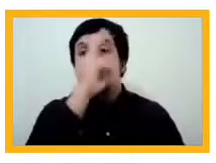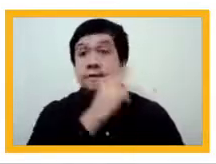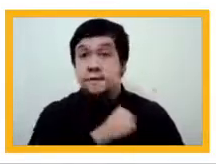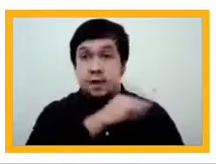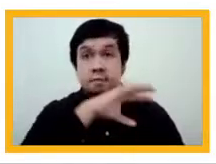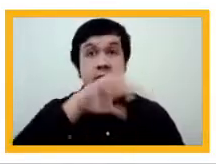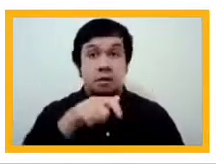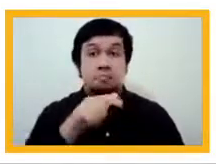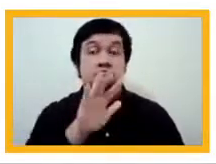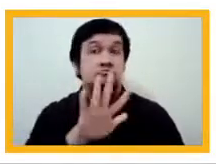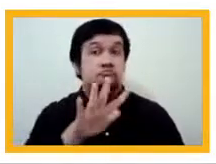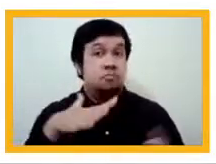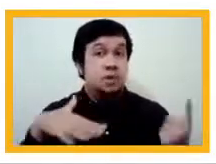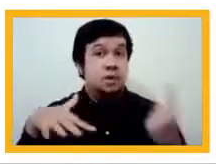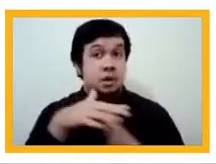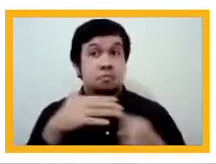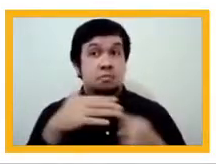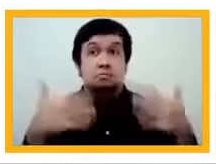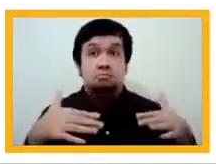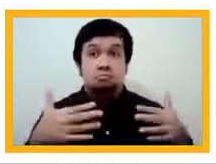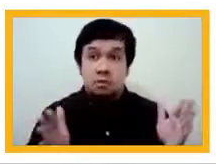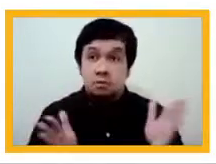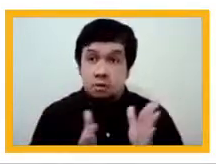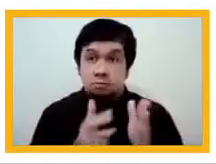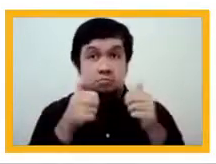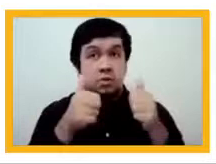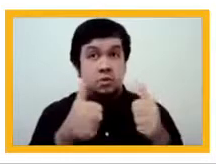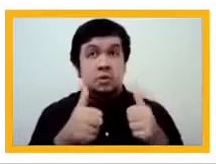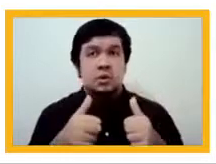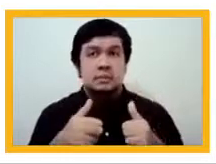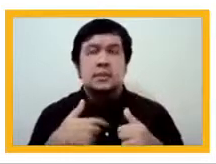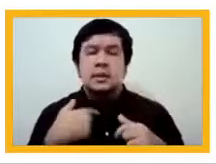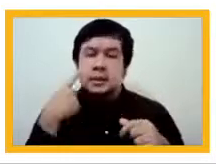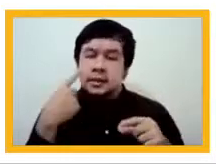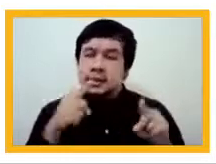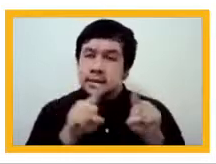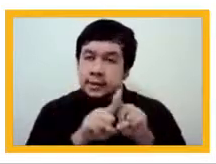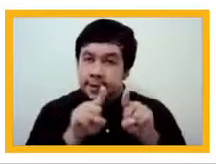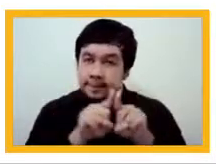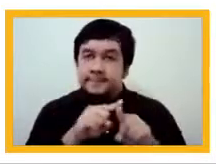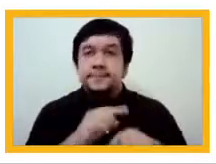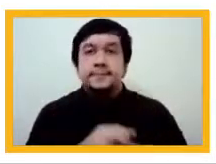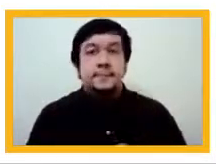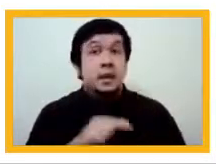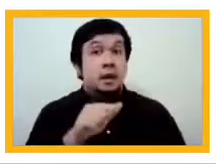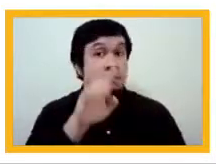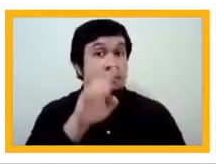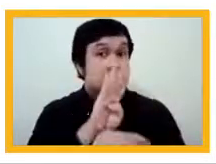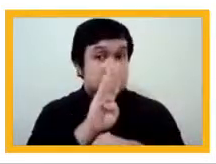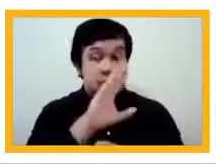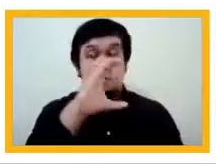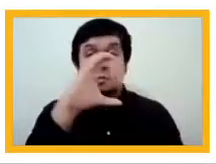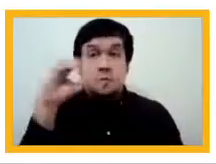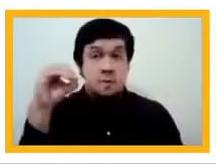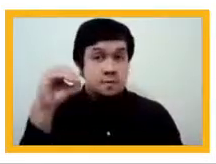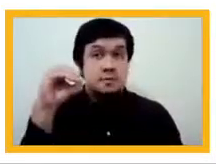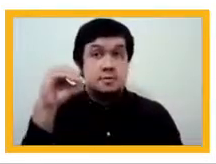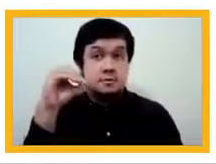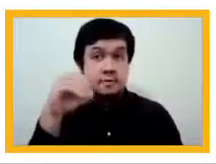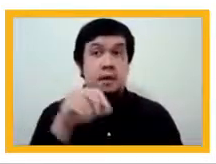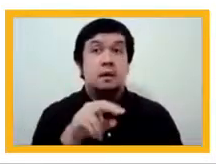nurturing is more really another as well as industry cooperation. Startup is really important issue.